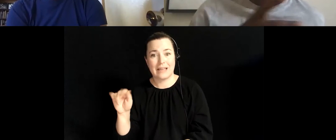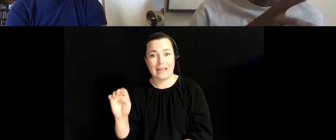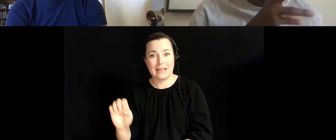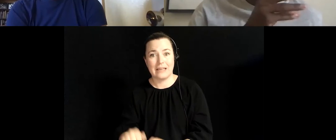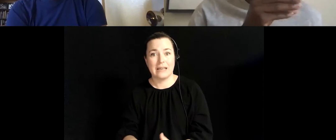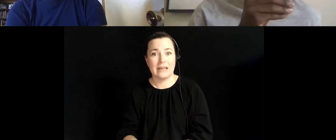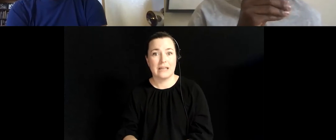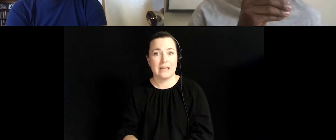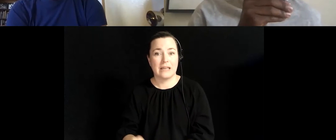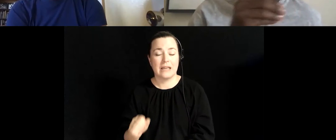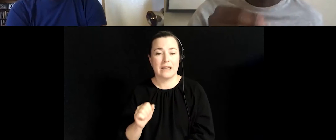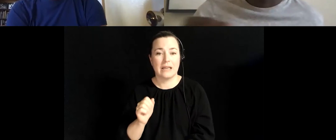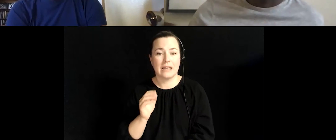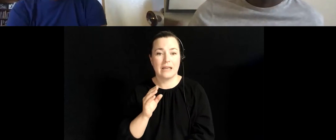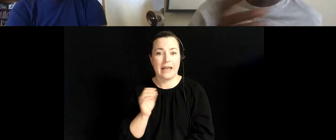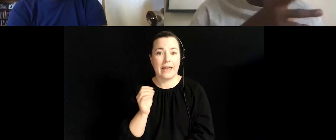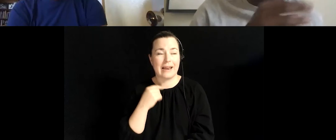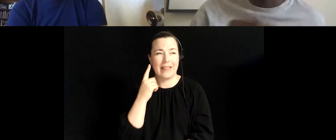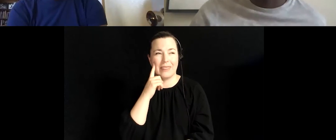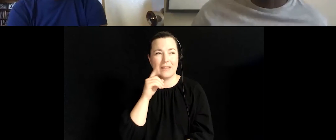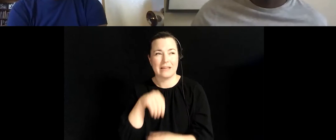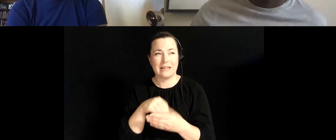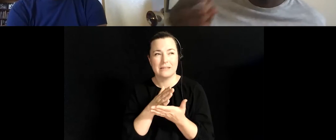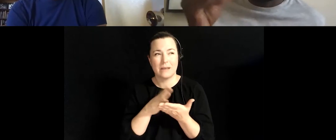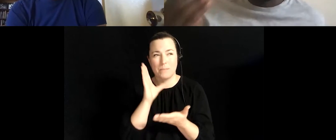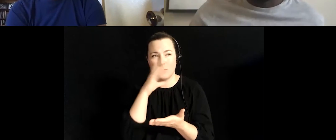way, their legacy,